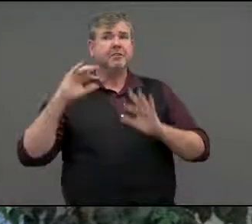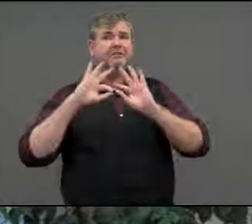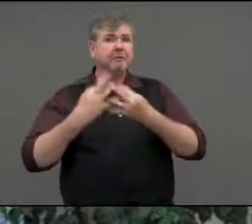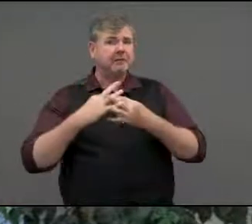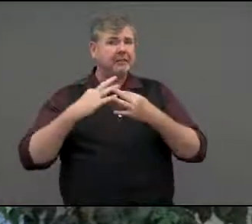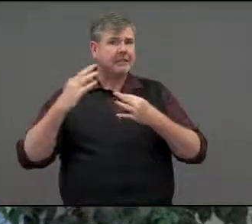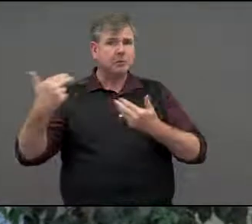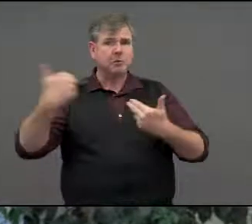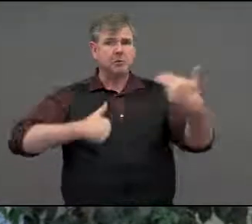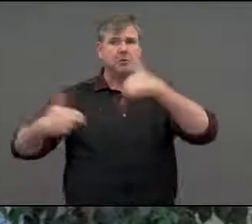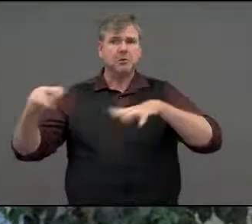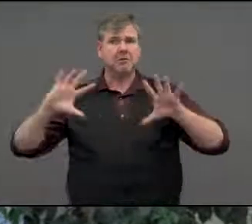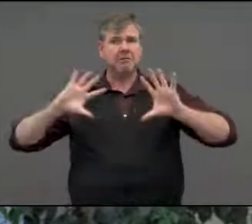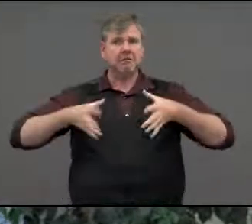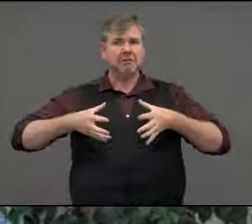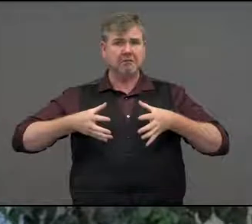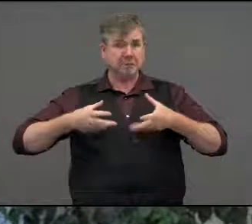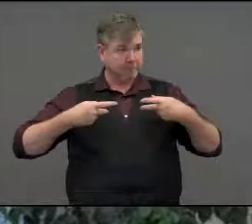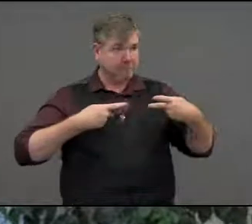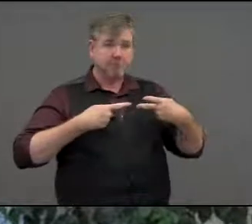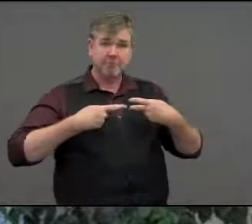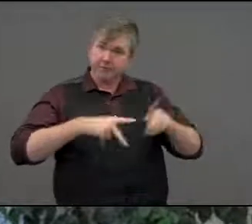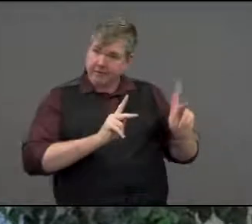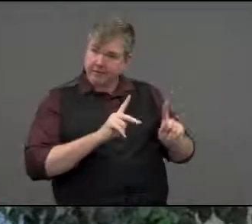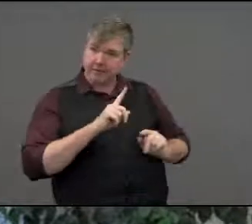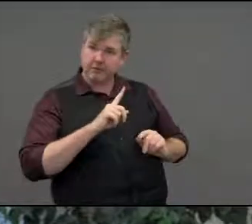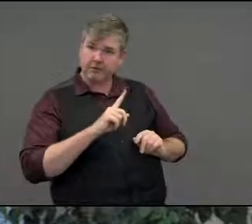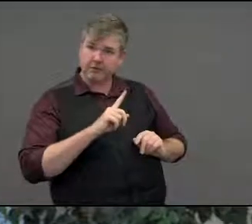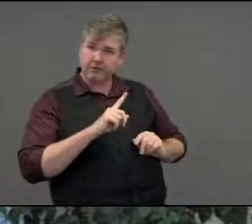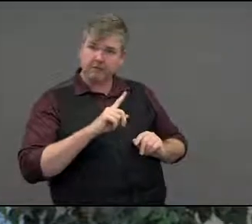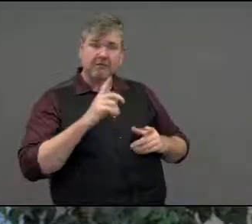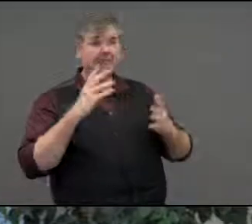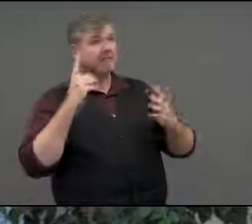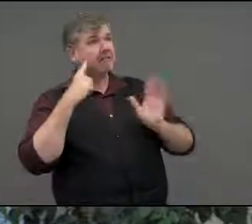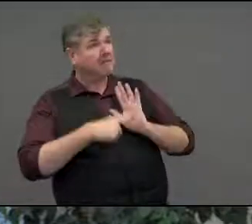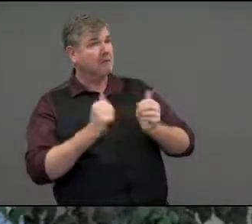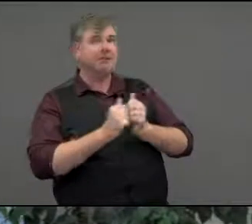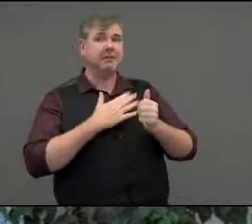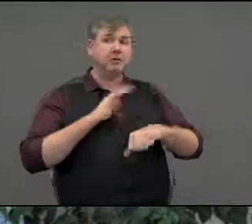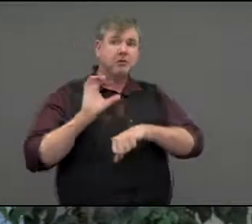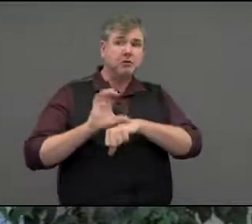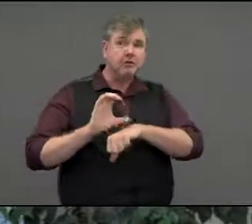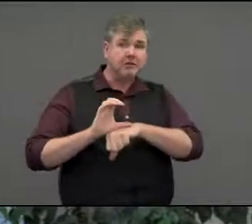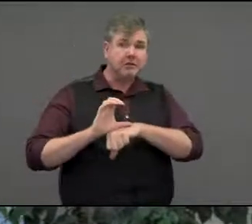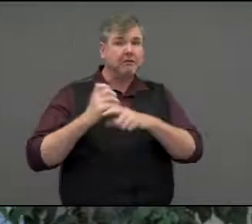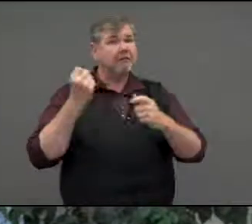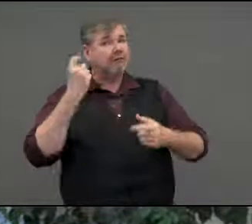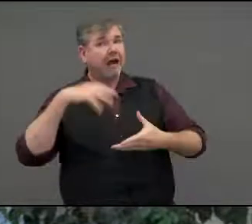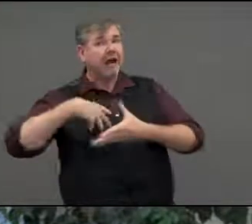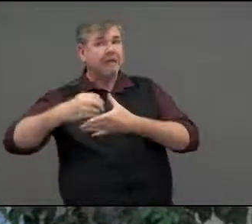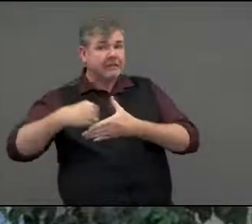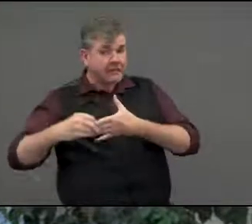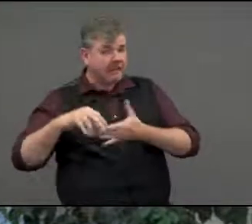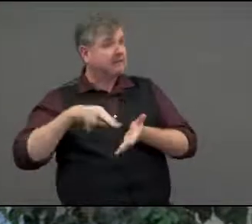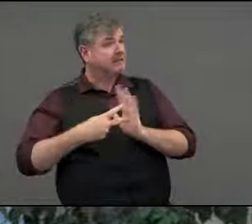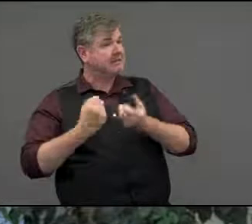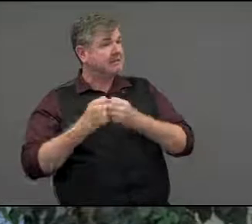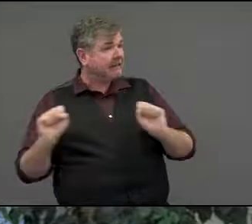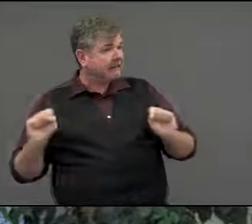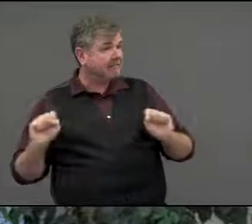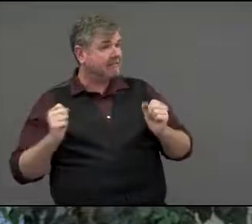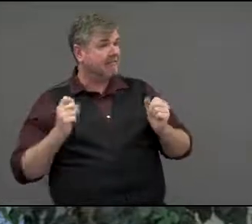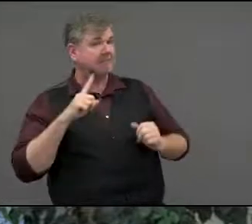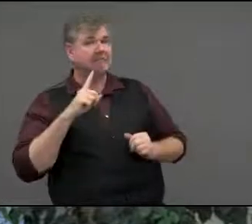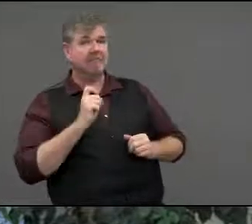church? Because we'll be outside. Isn't this safer? So at this time, the state has provided instruction